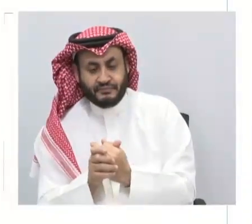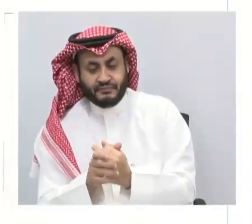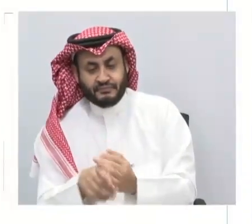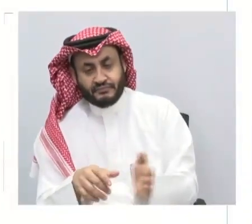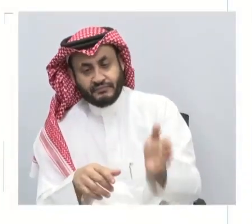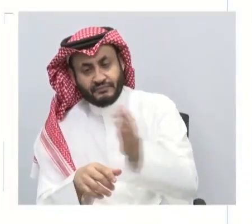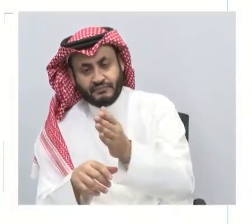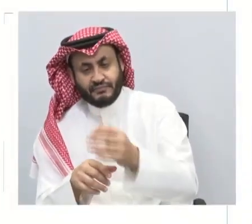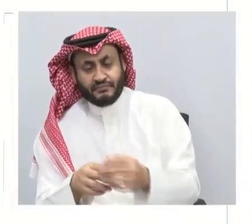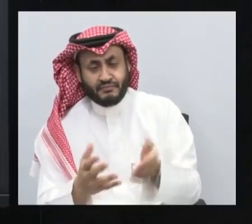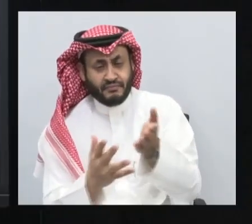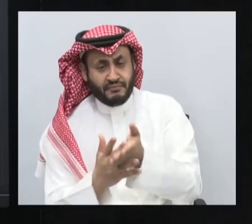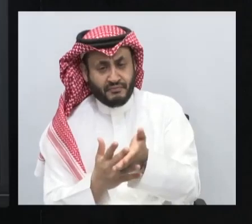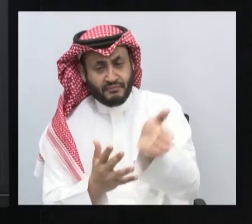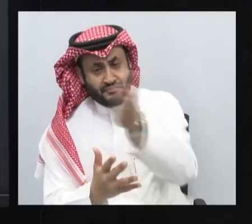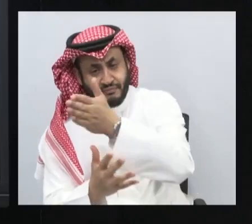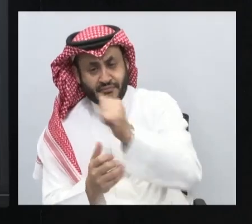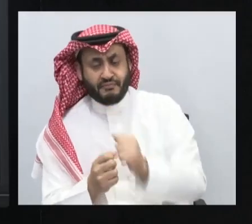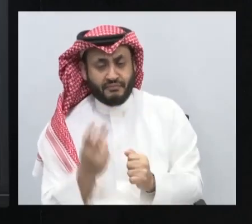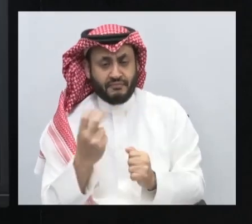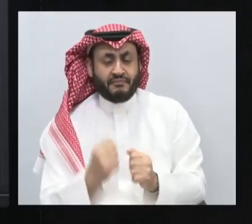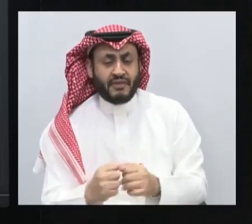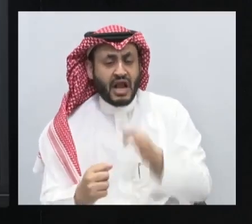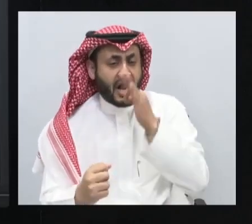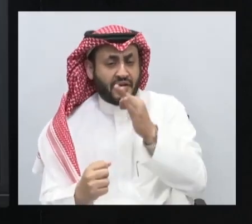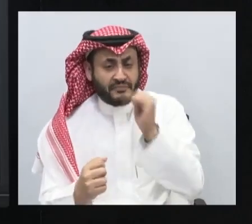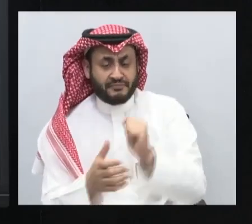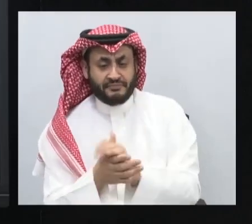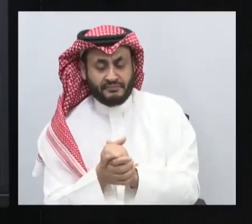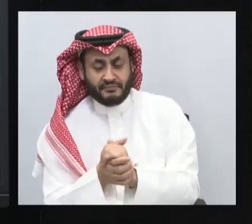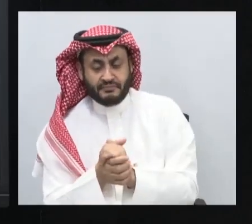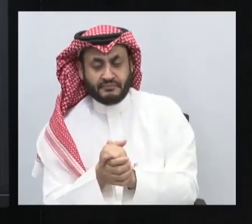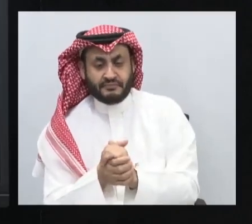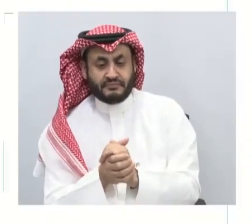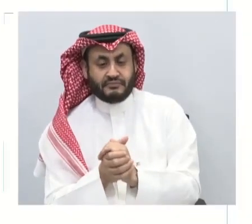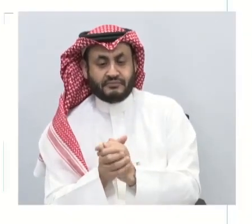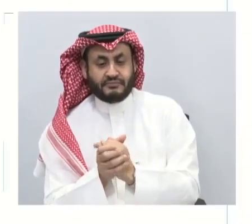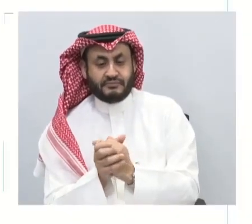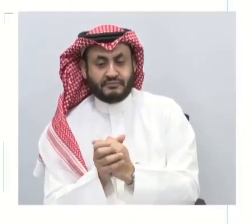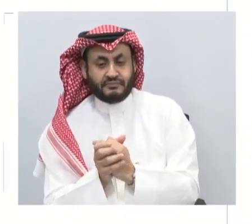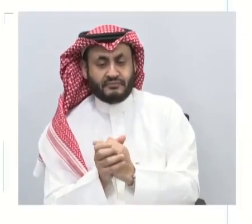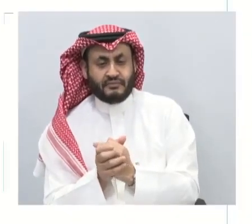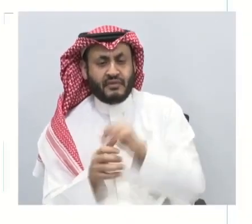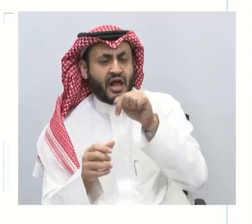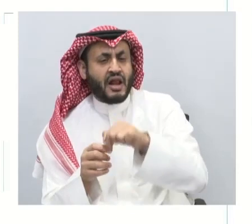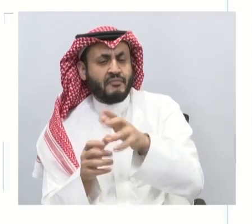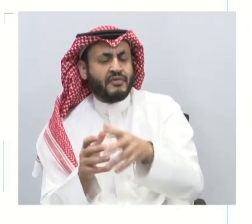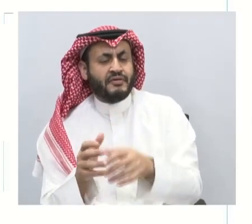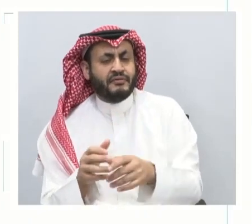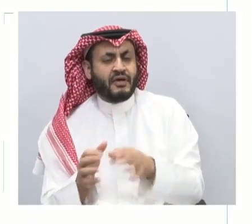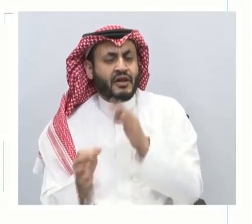Okay, now we move to the second section of our class today, that is pronunciation. What we're going to learn in this